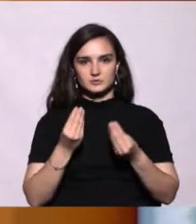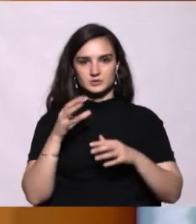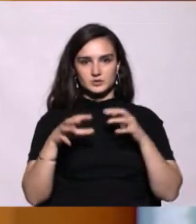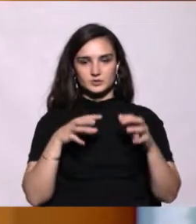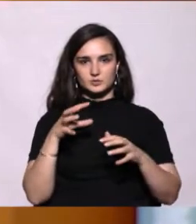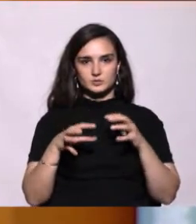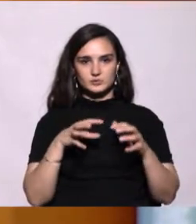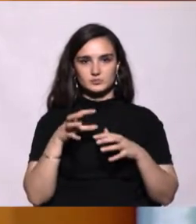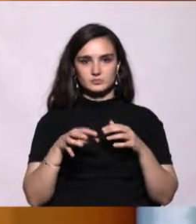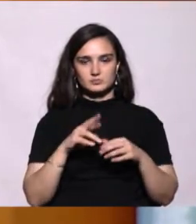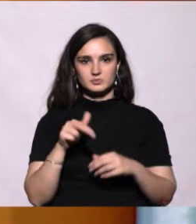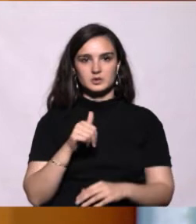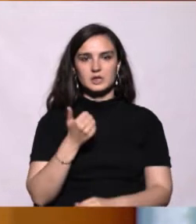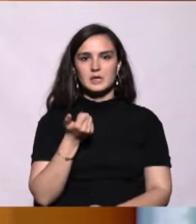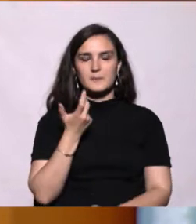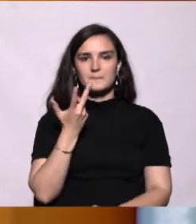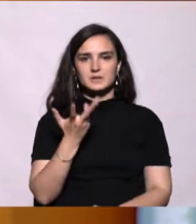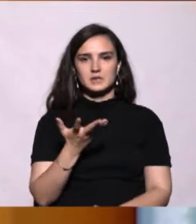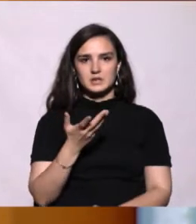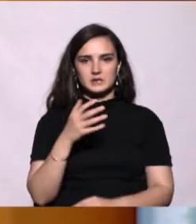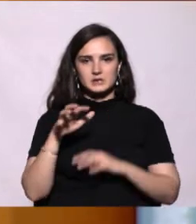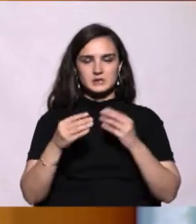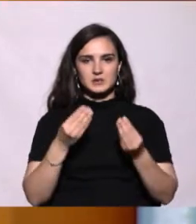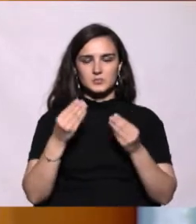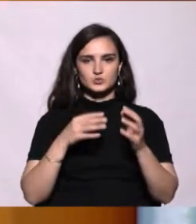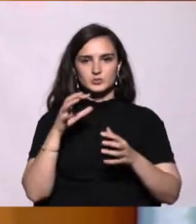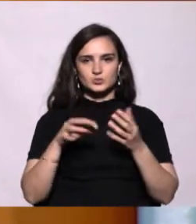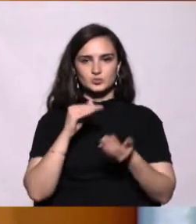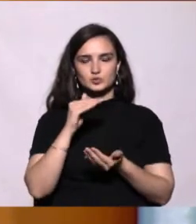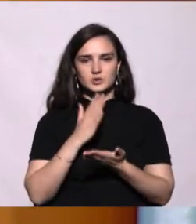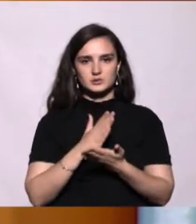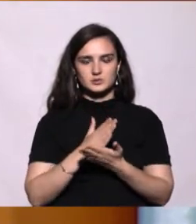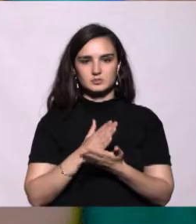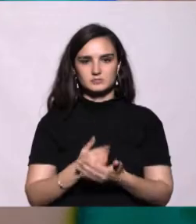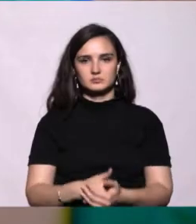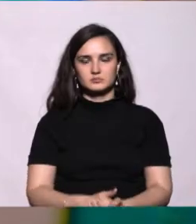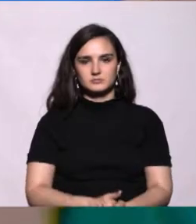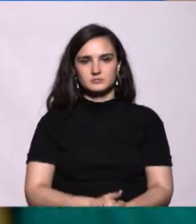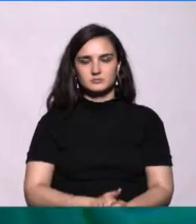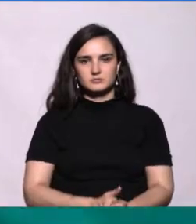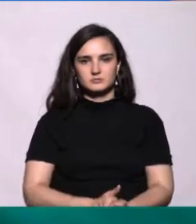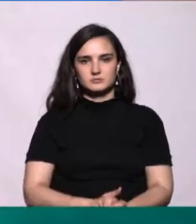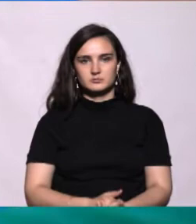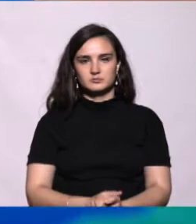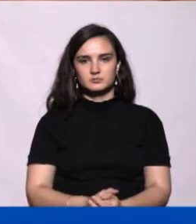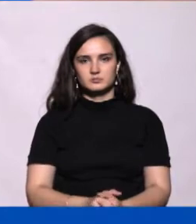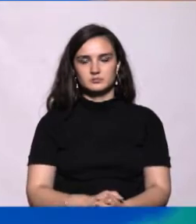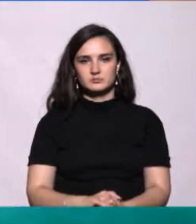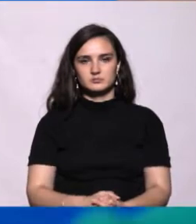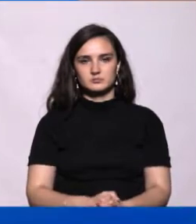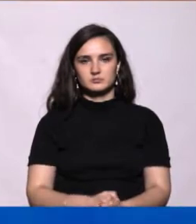datucha. And how many teddy bears are there? Modit nakhod, ramdeni datucha ak. Let's count.